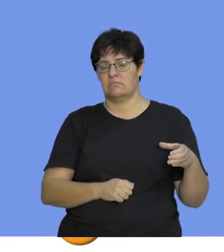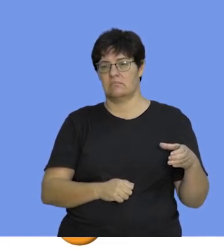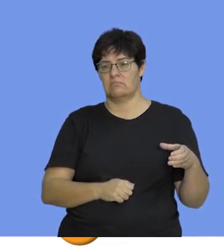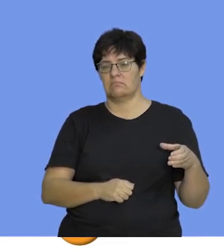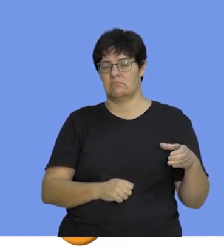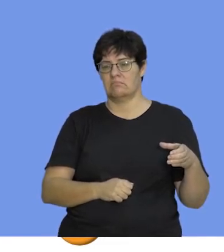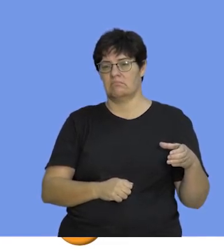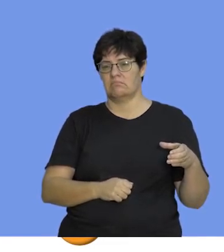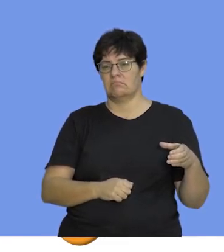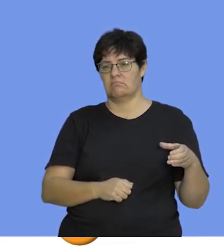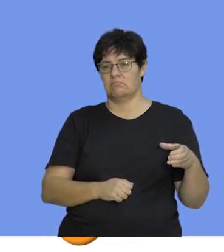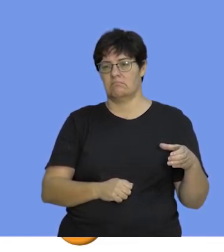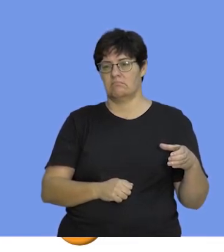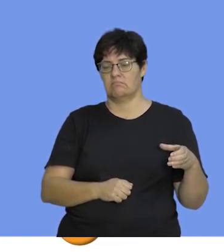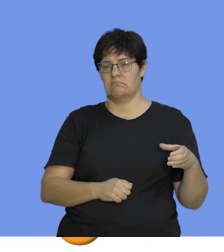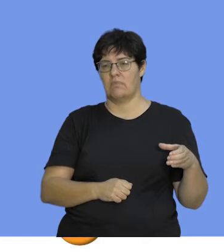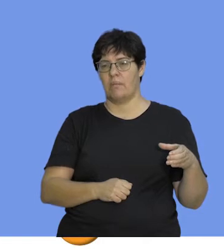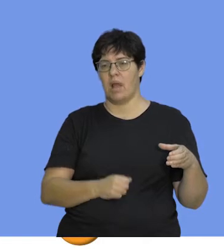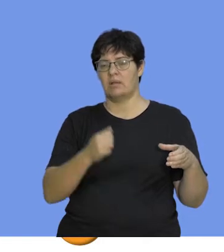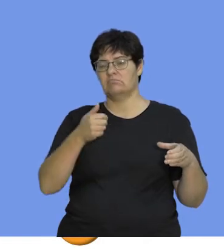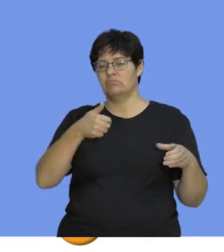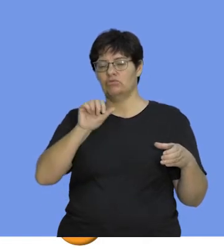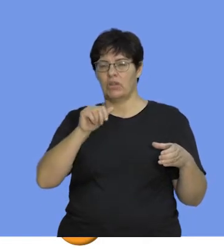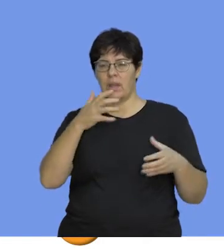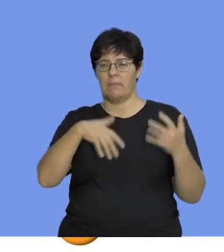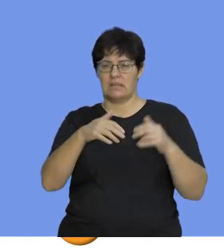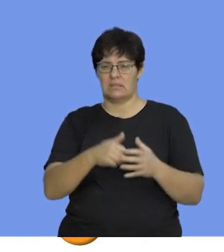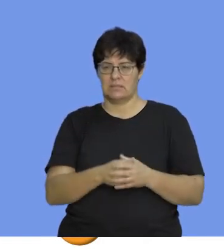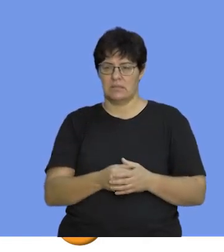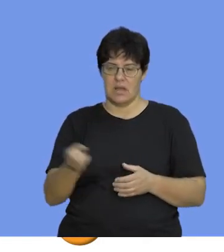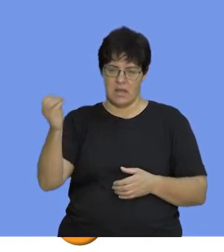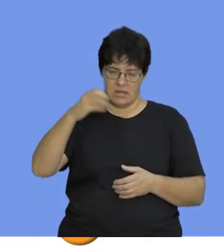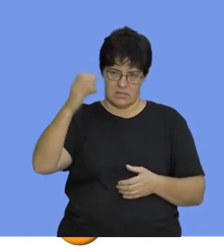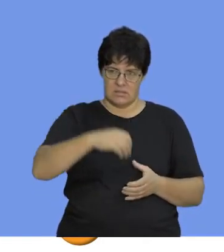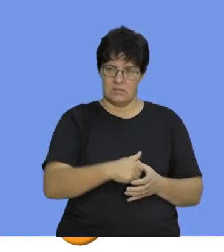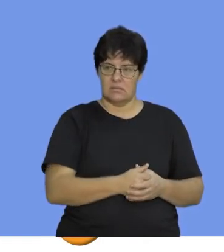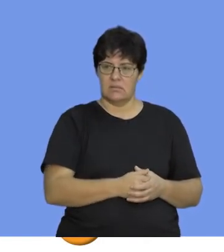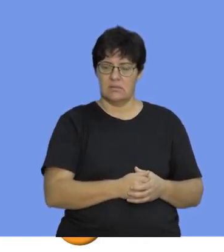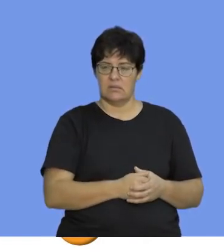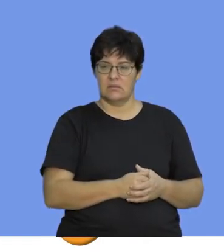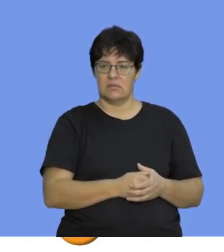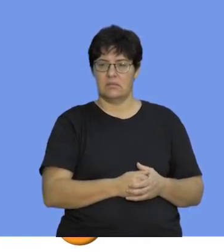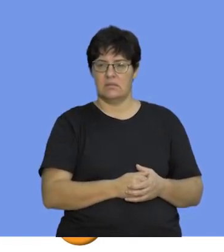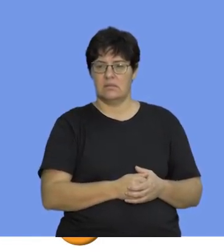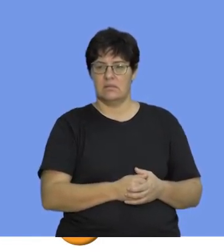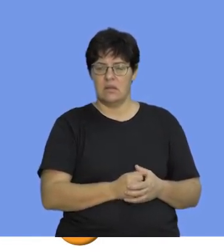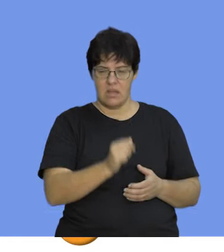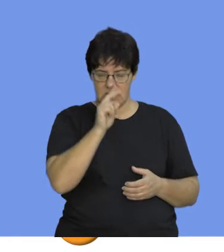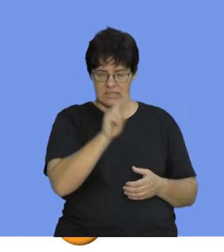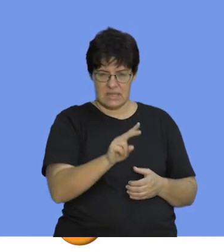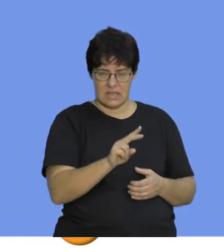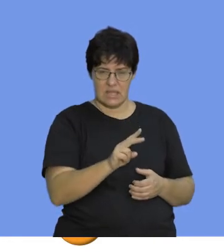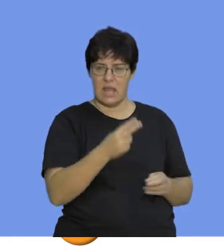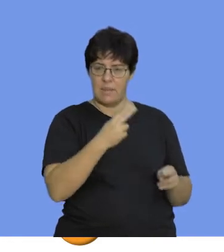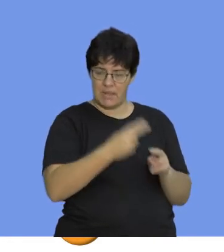sake, a certain amount of the drink mix, okay? Pay attention, we are adding the solid particles. You realize